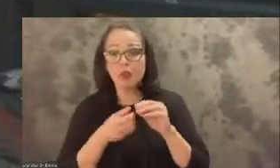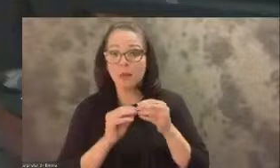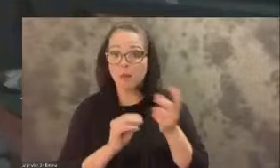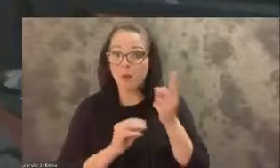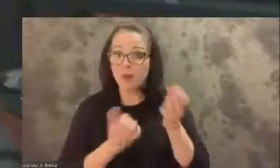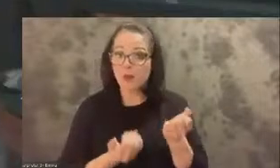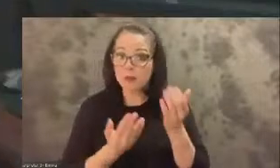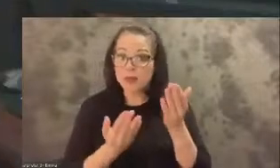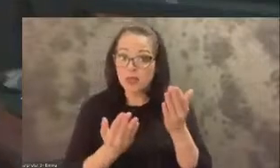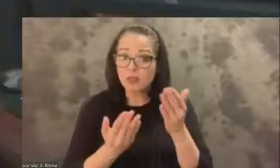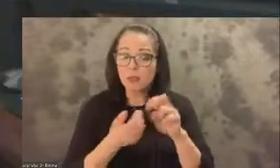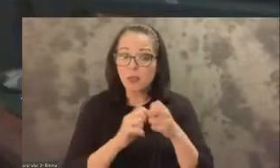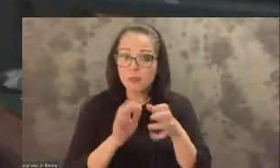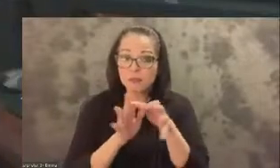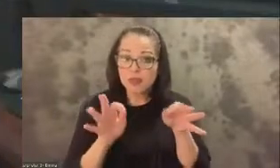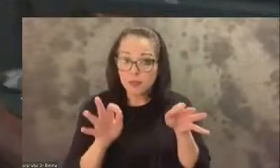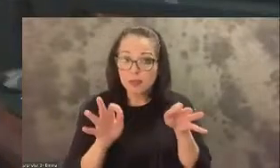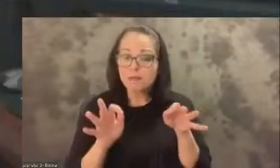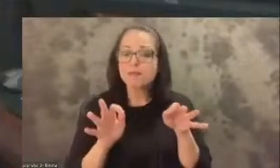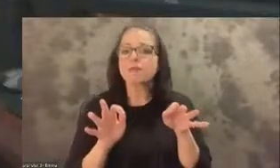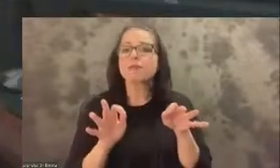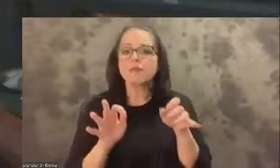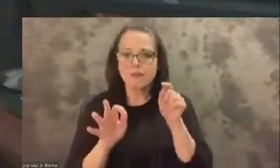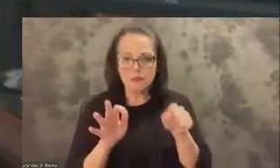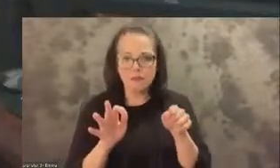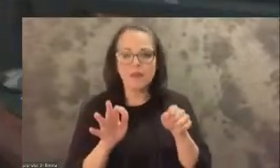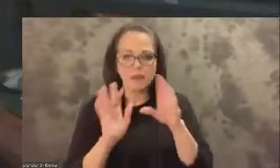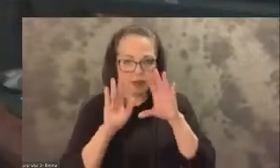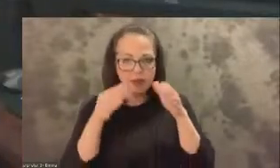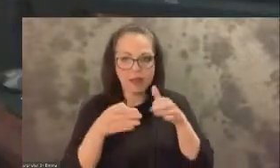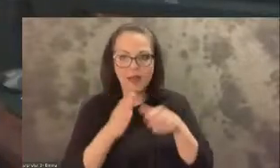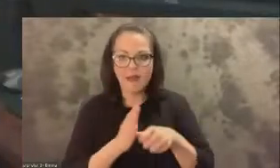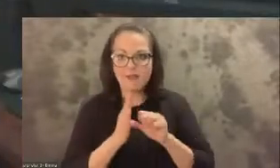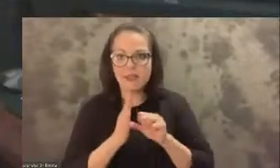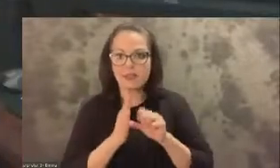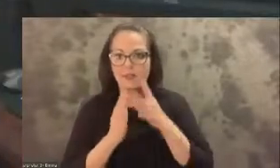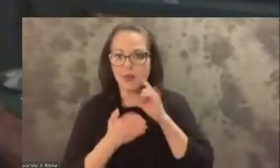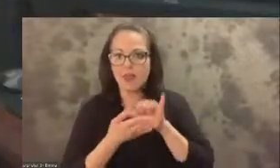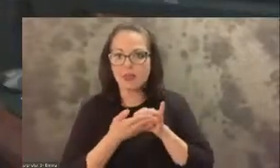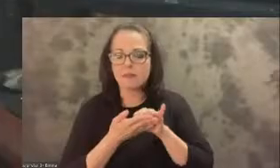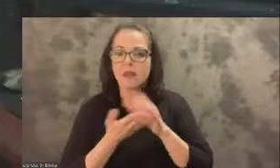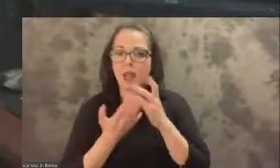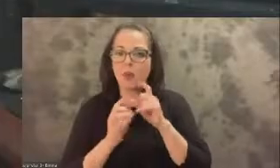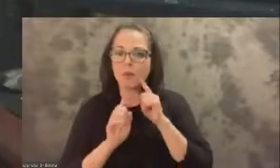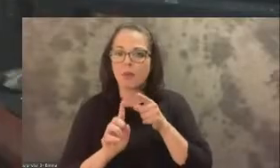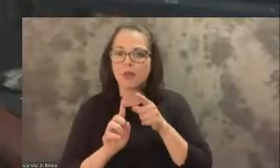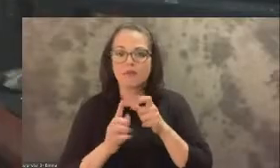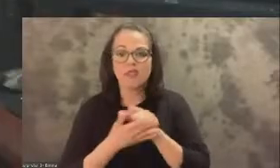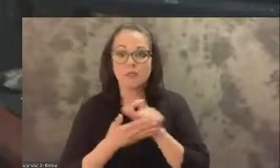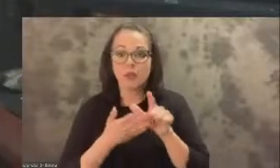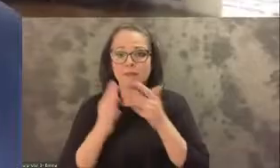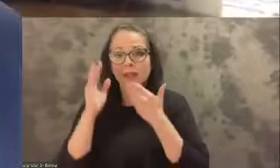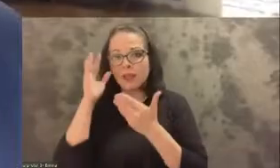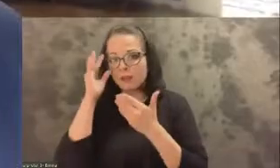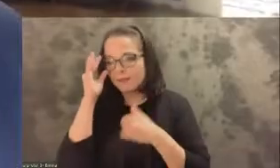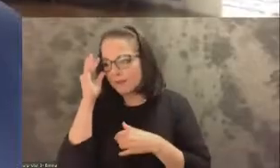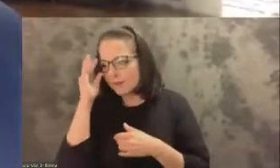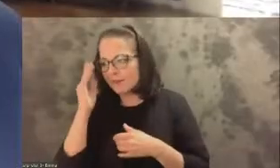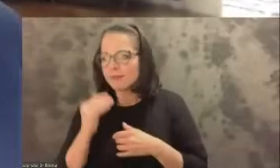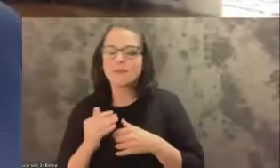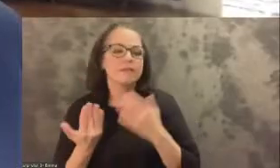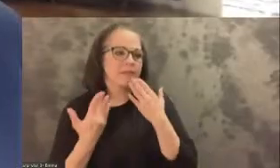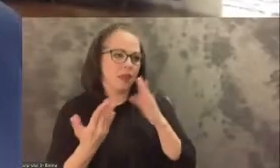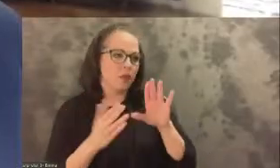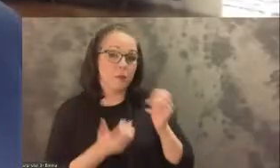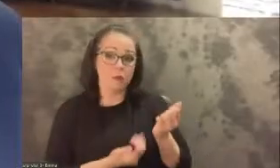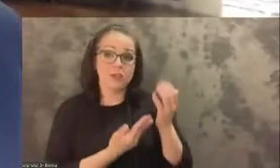problem statement 3 bears emphasis. And I just want to make that point. Thank you, sir. Thank you. Appreciate you bringing